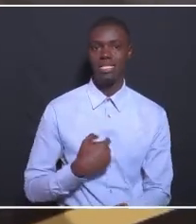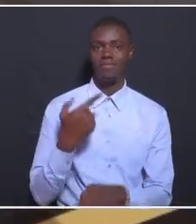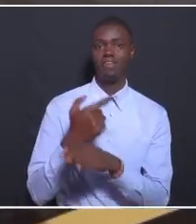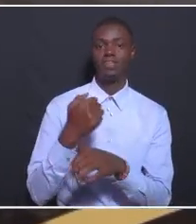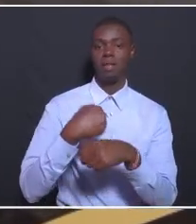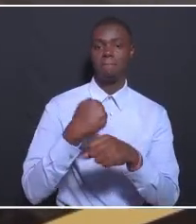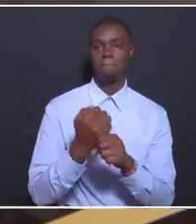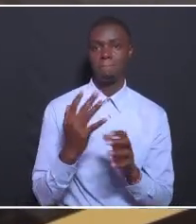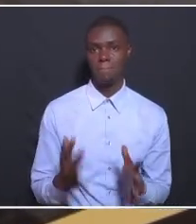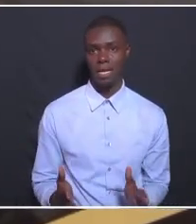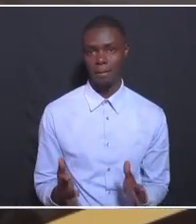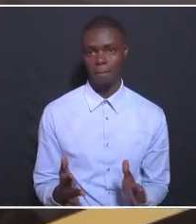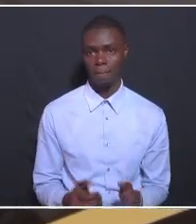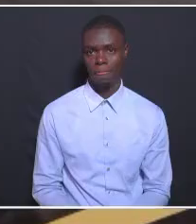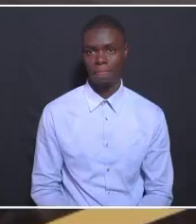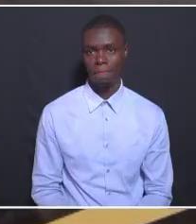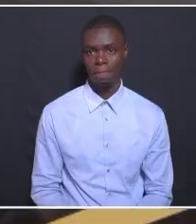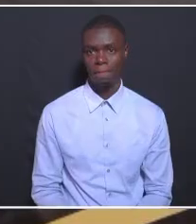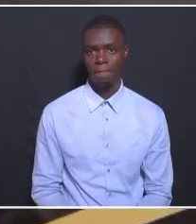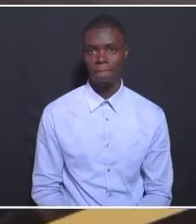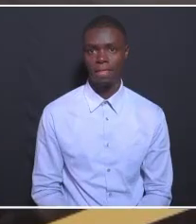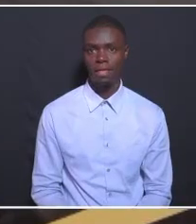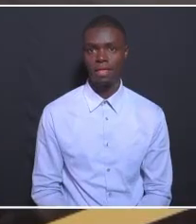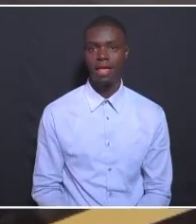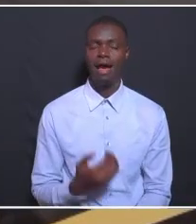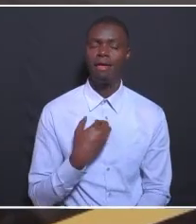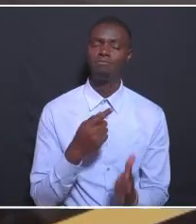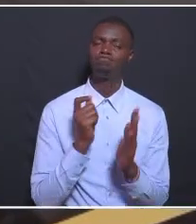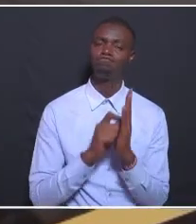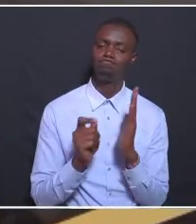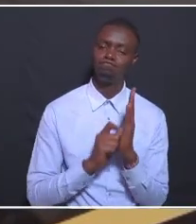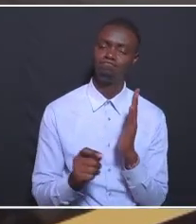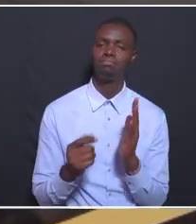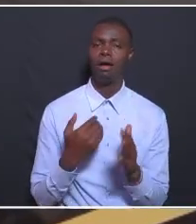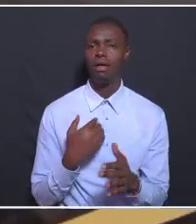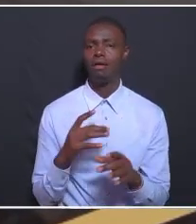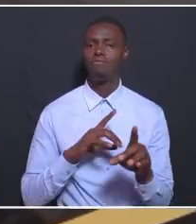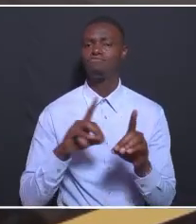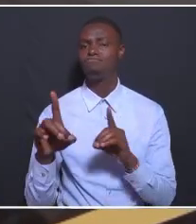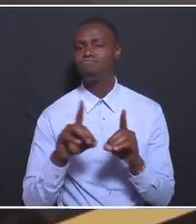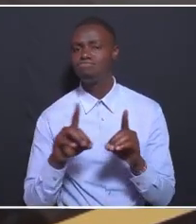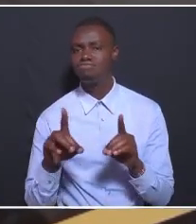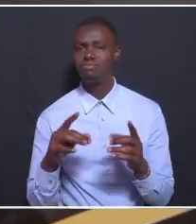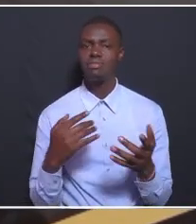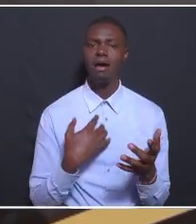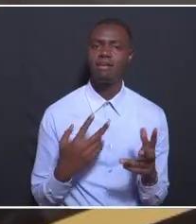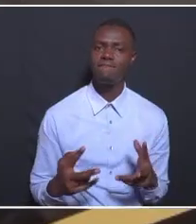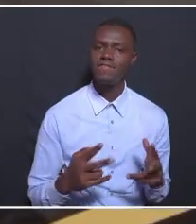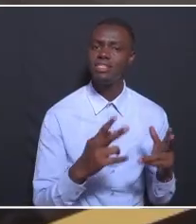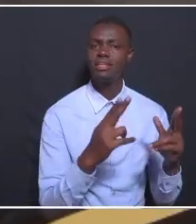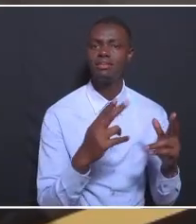because I have written, I have directed, I have edited, I